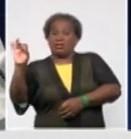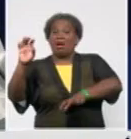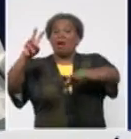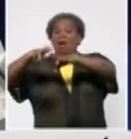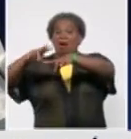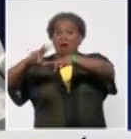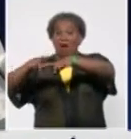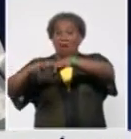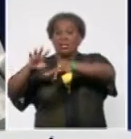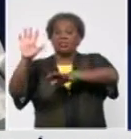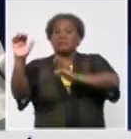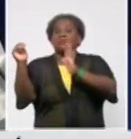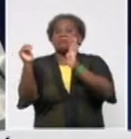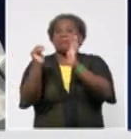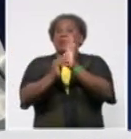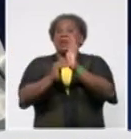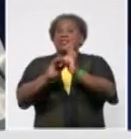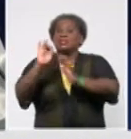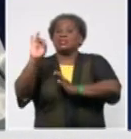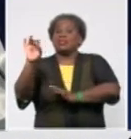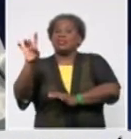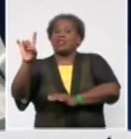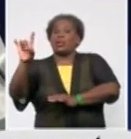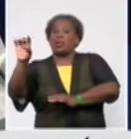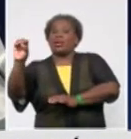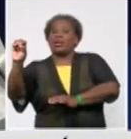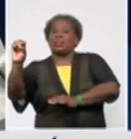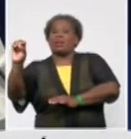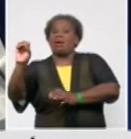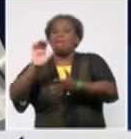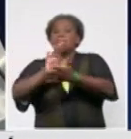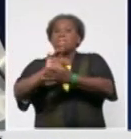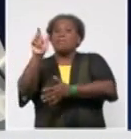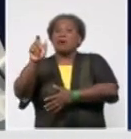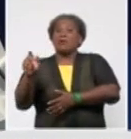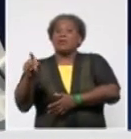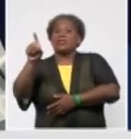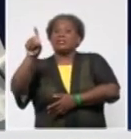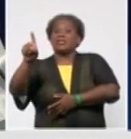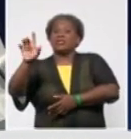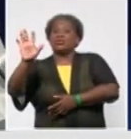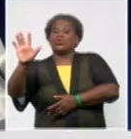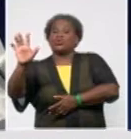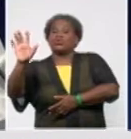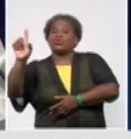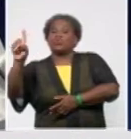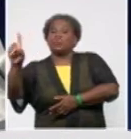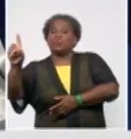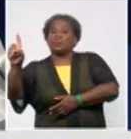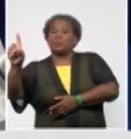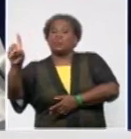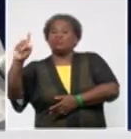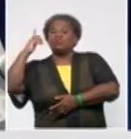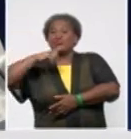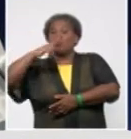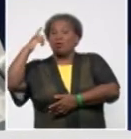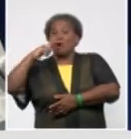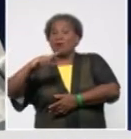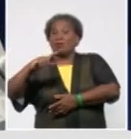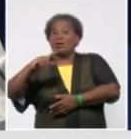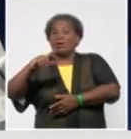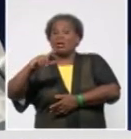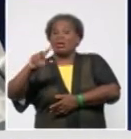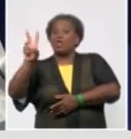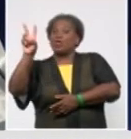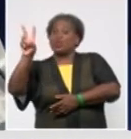country, not imported but a local transmission case. 82 or the